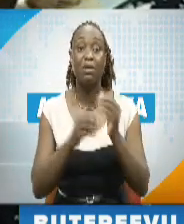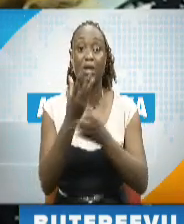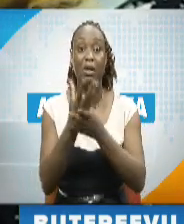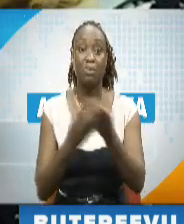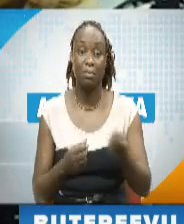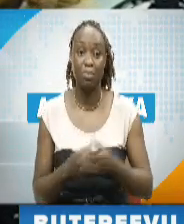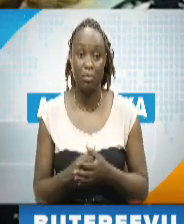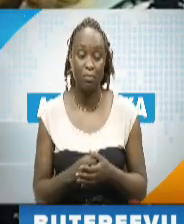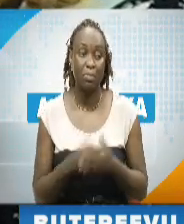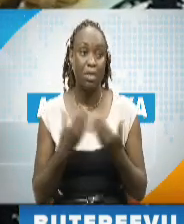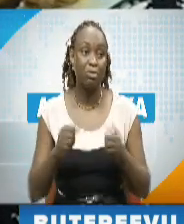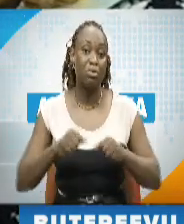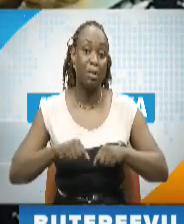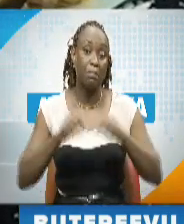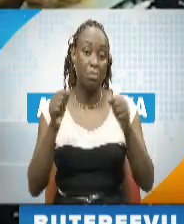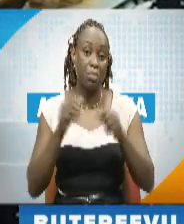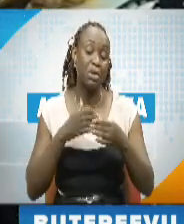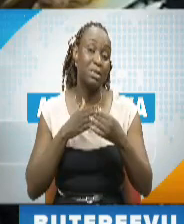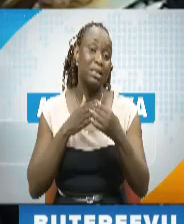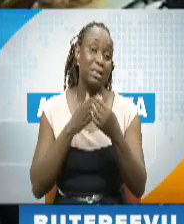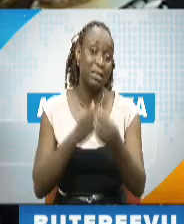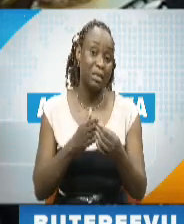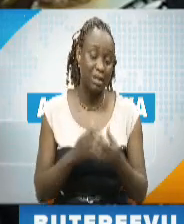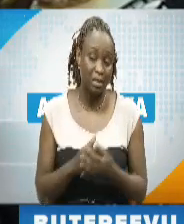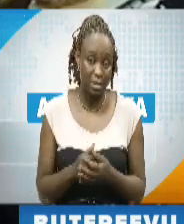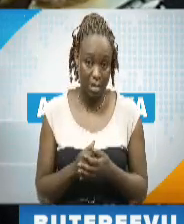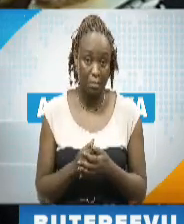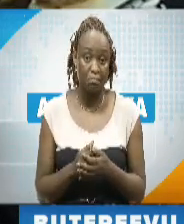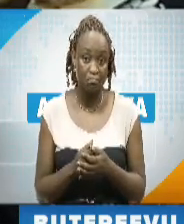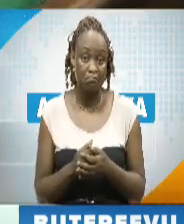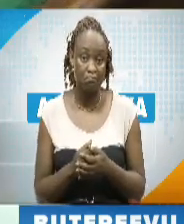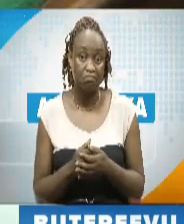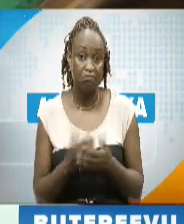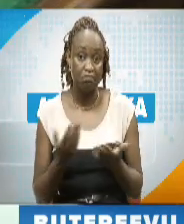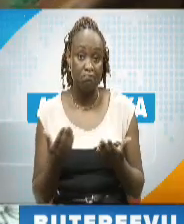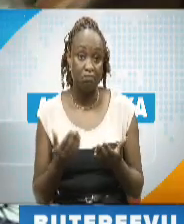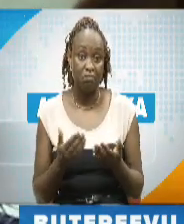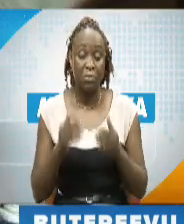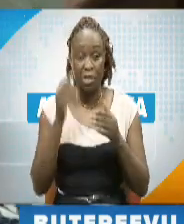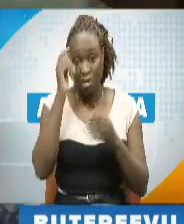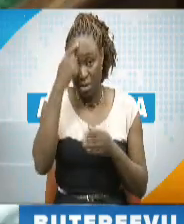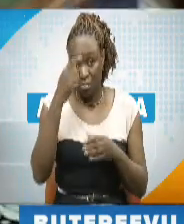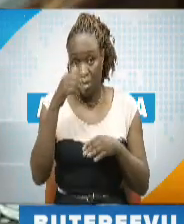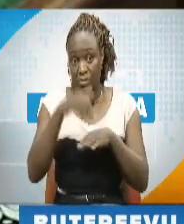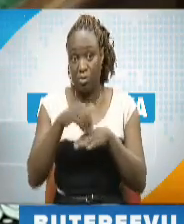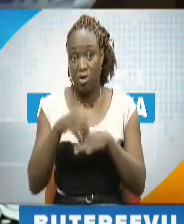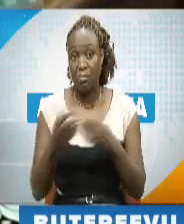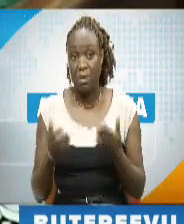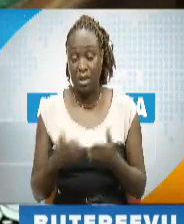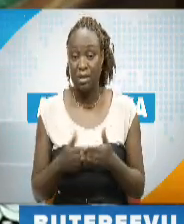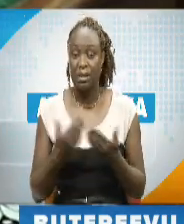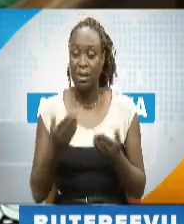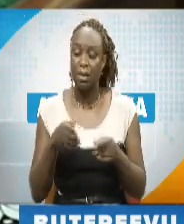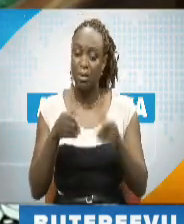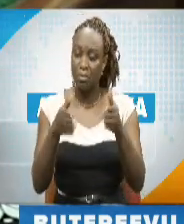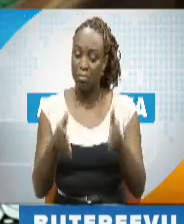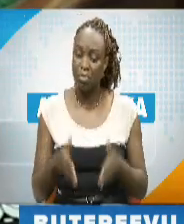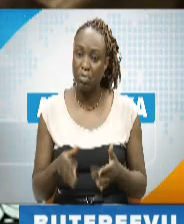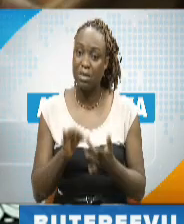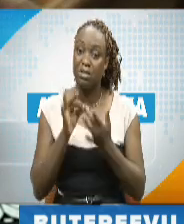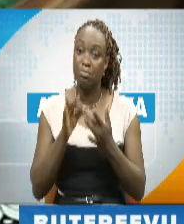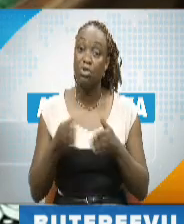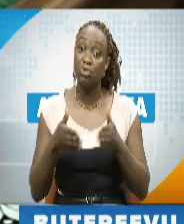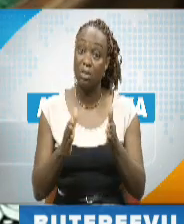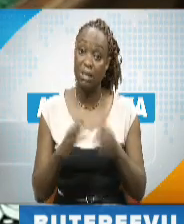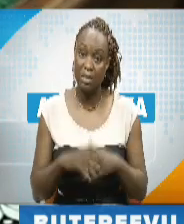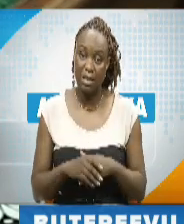nga bakulembeddwa amamyuka omukulembeze w'eggwanga retired Major Jessica Lupo boogedde ku mugenzi ng'abadde omukulembeze ow'enjawulo azannya